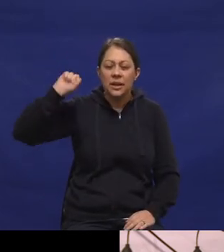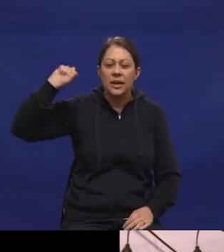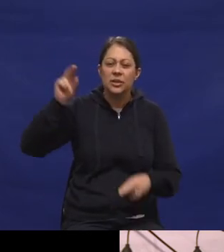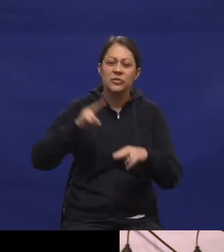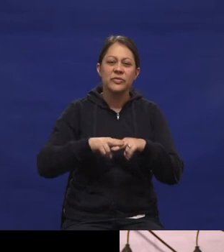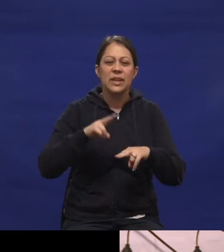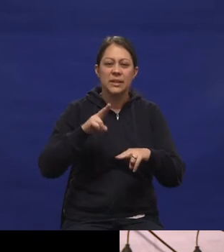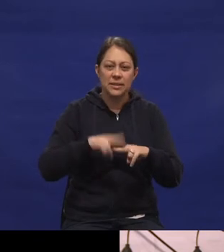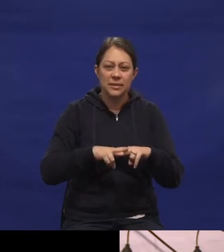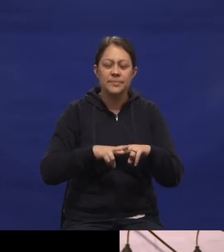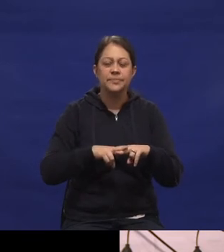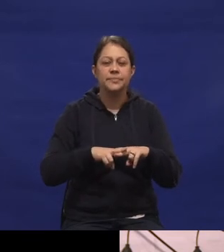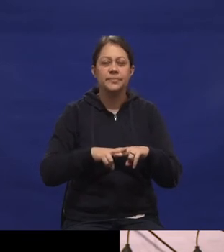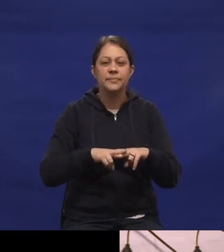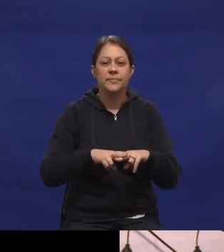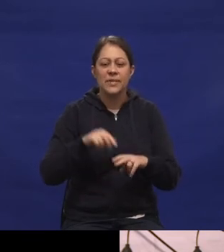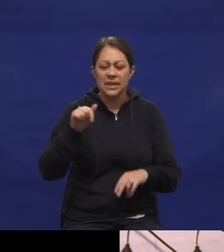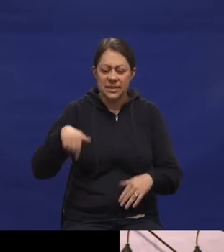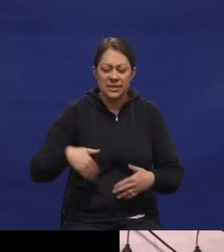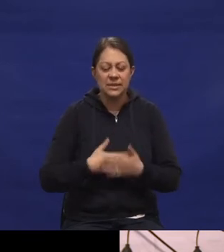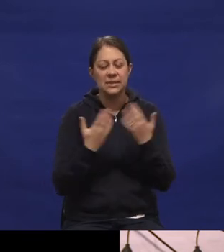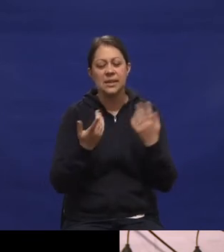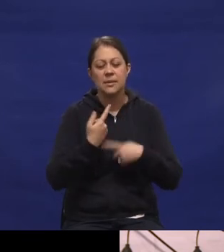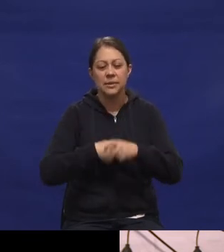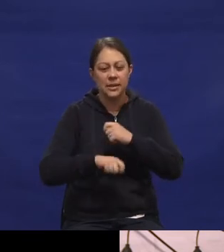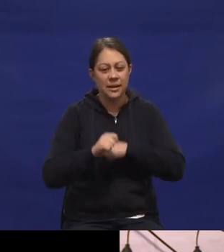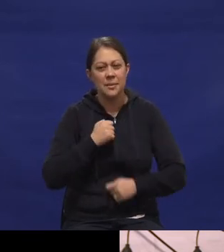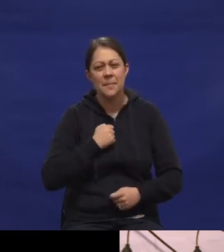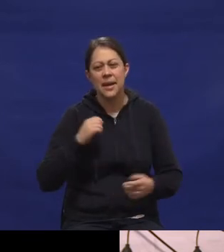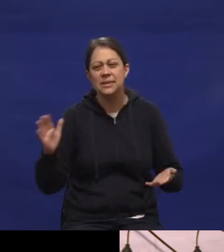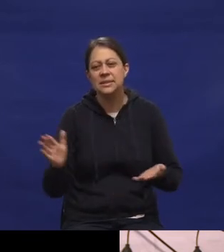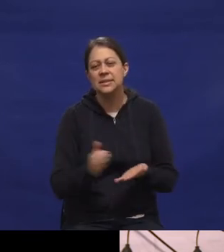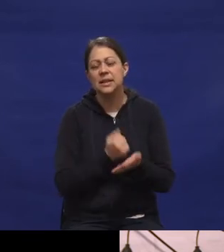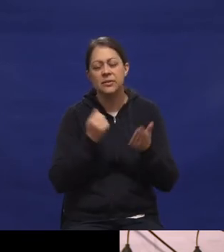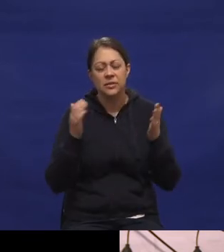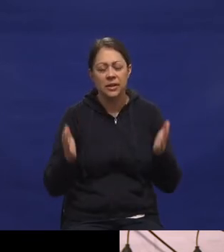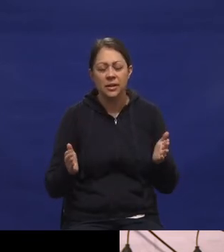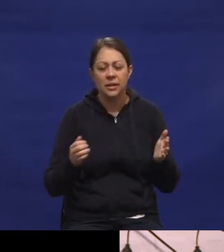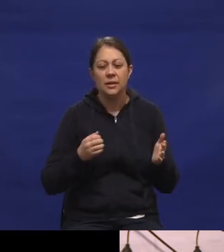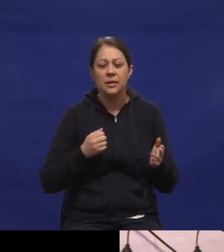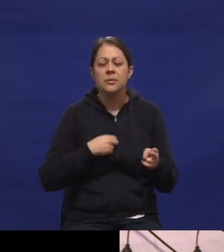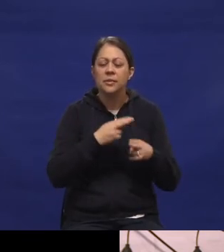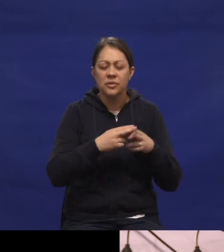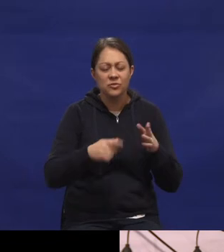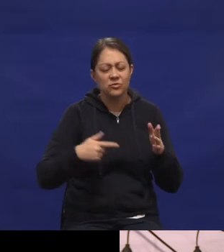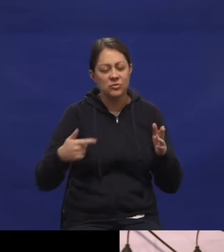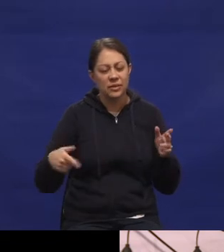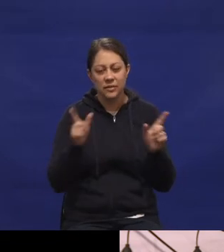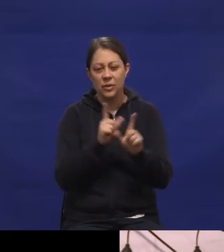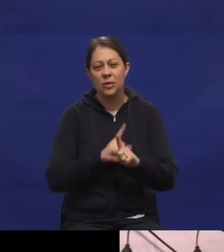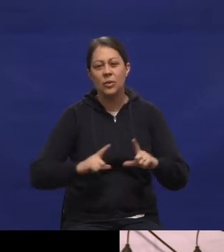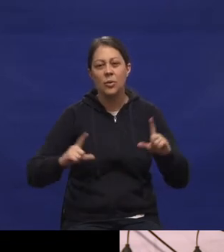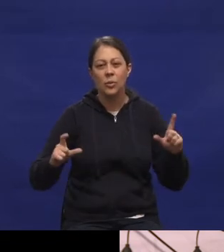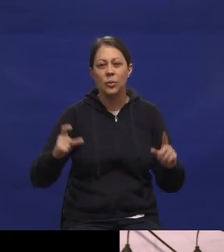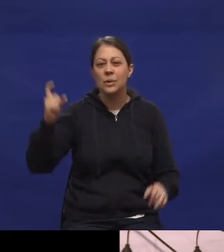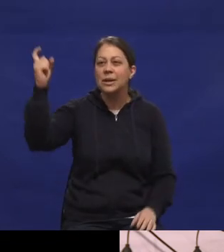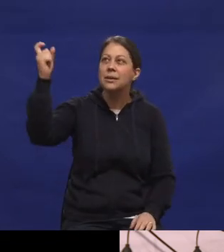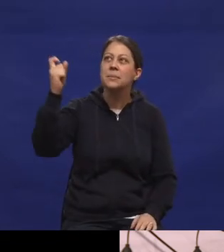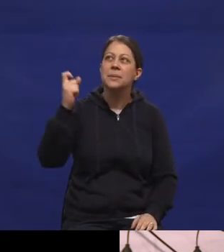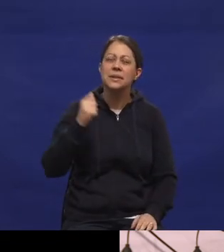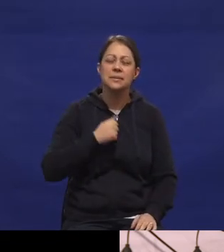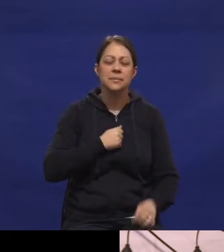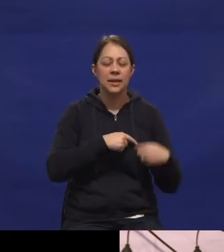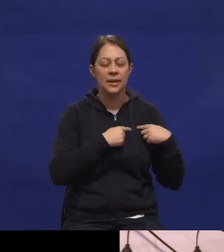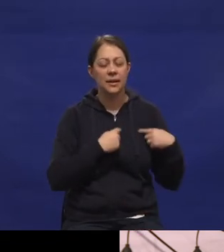And so, Jesus, this day, become my Savior and become my eternal Lord. Come into